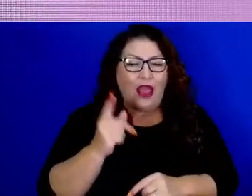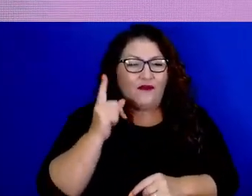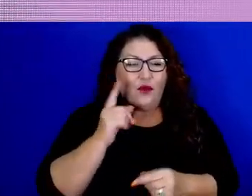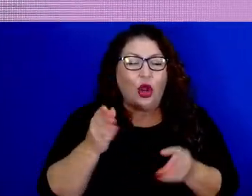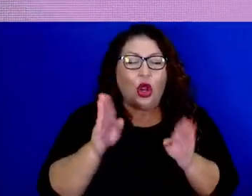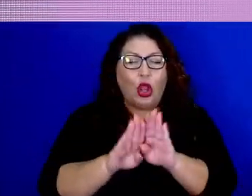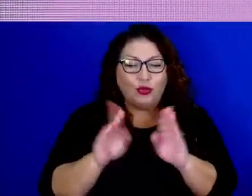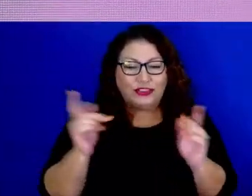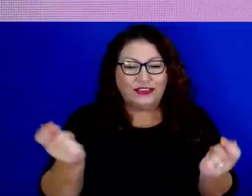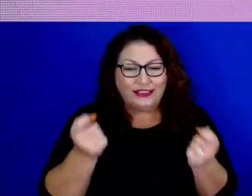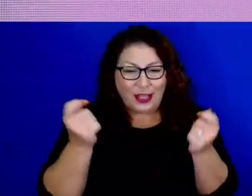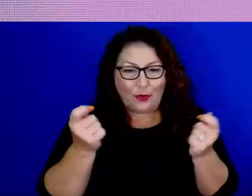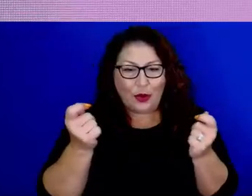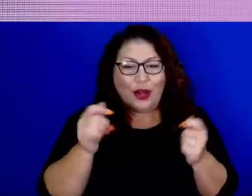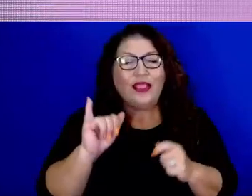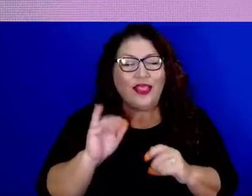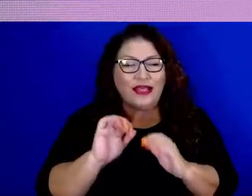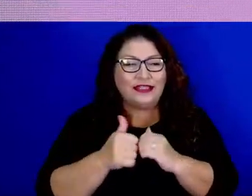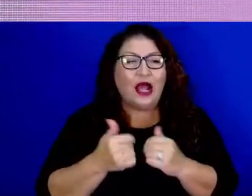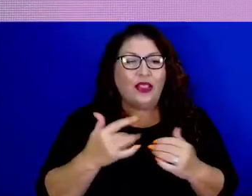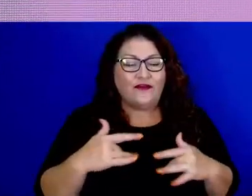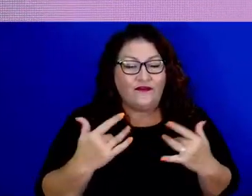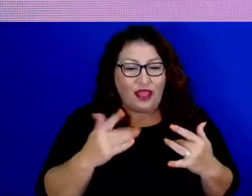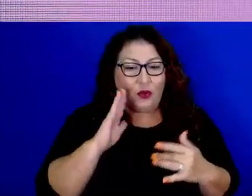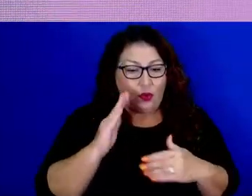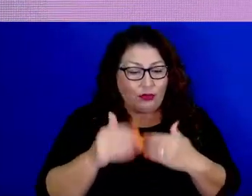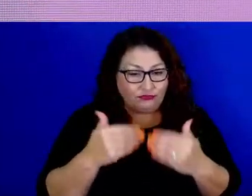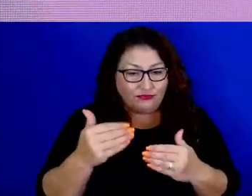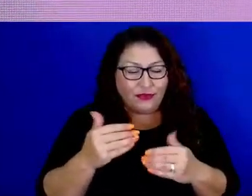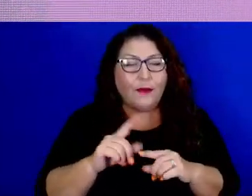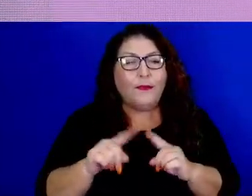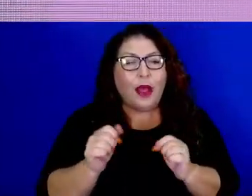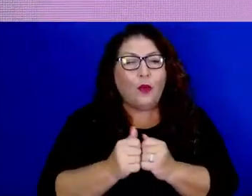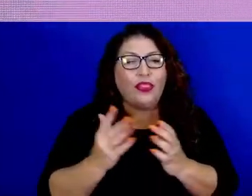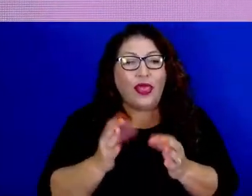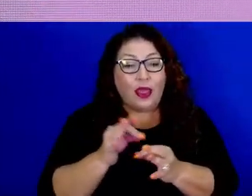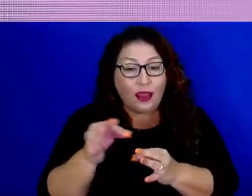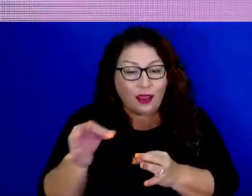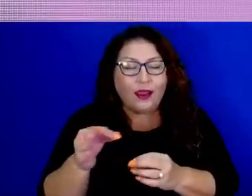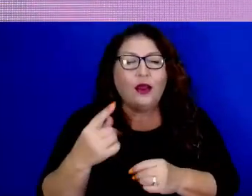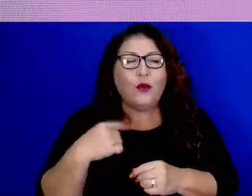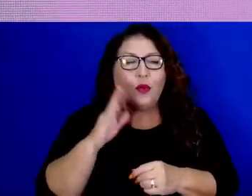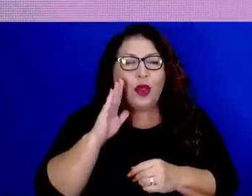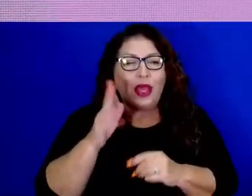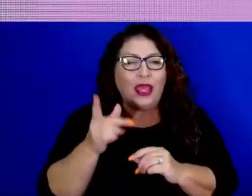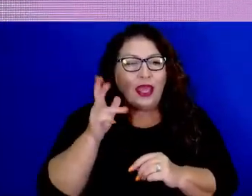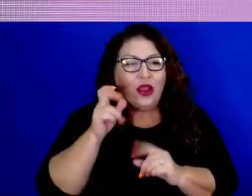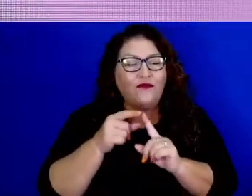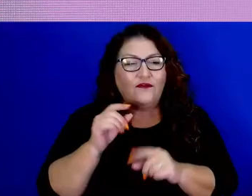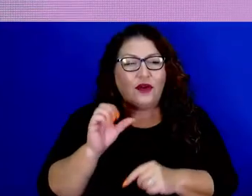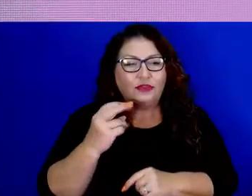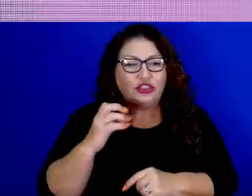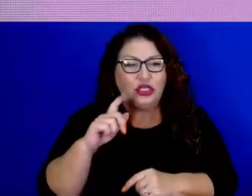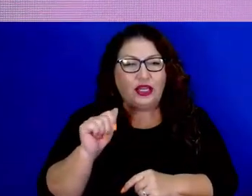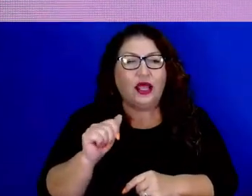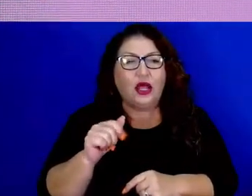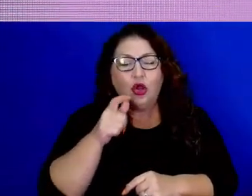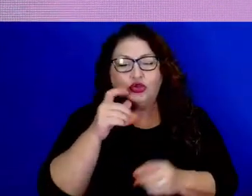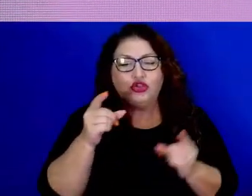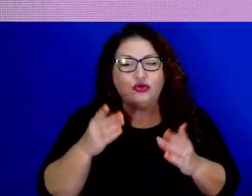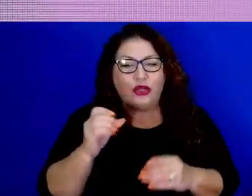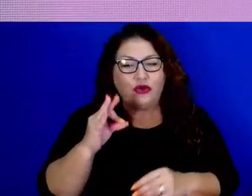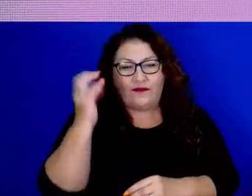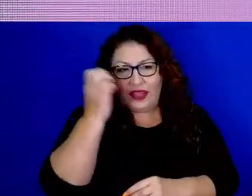how the event's going to work. But without further ado, we are going to hear from Carly and Sheila, who's the director of the European Institute for Gender